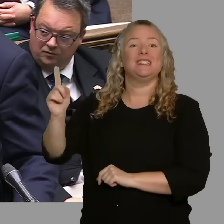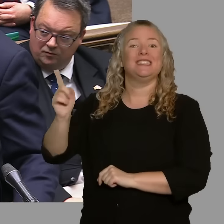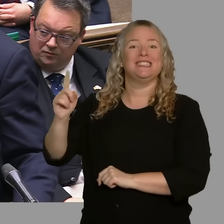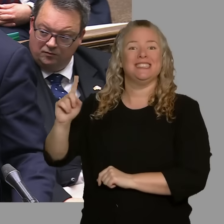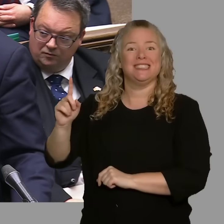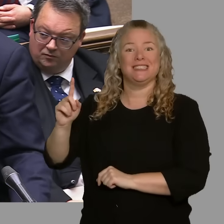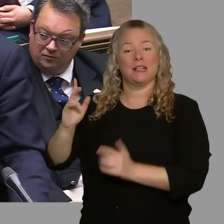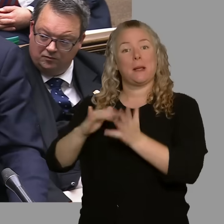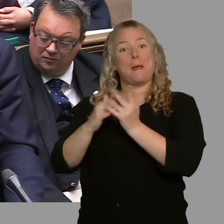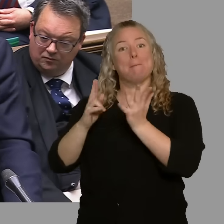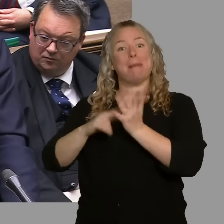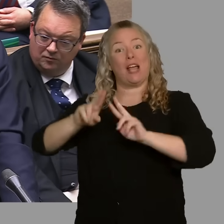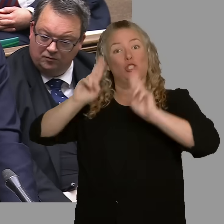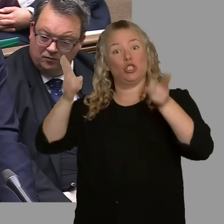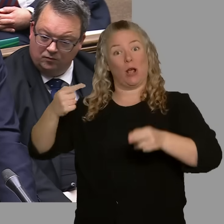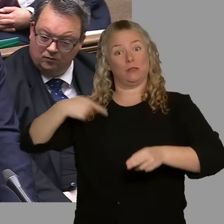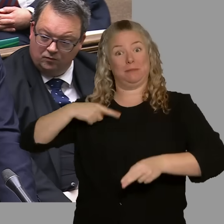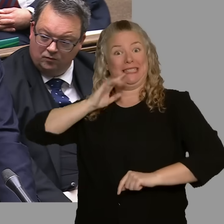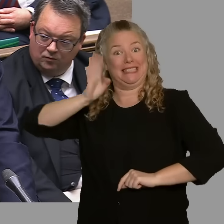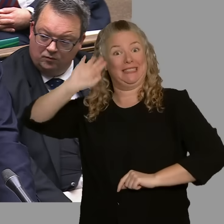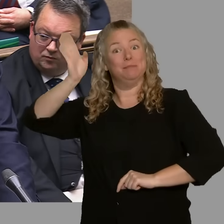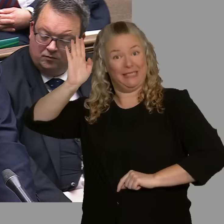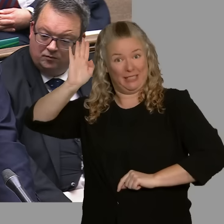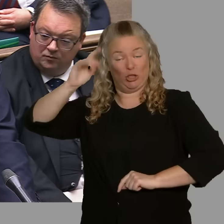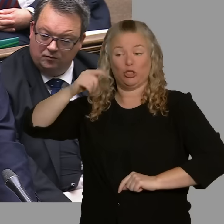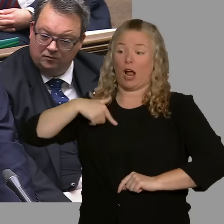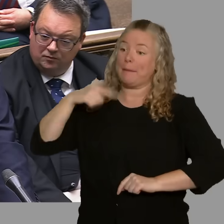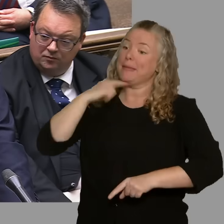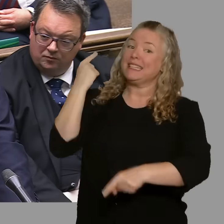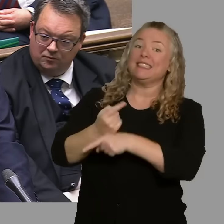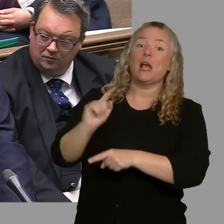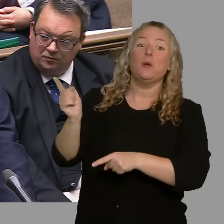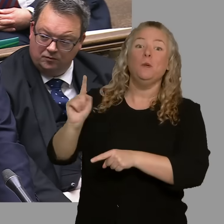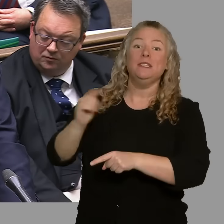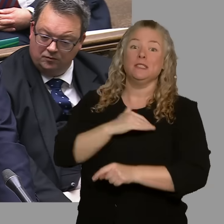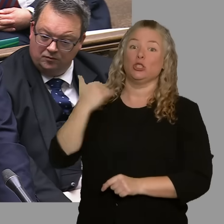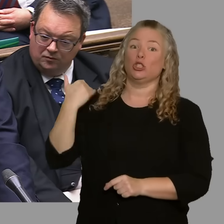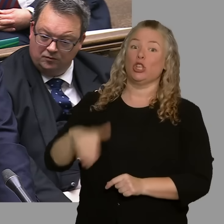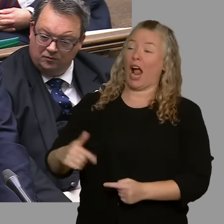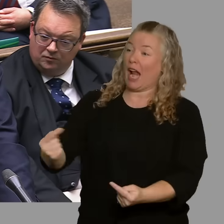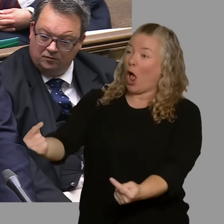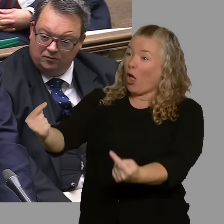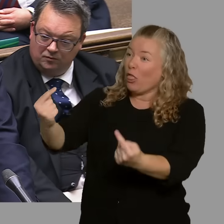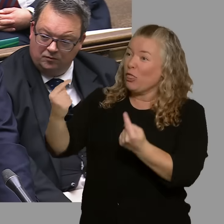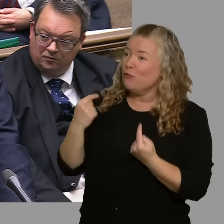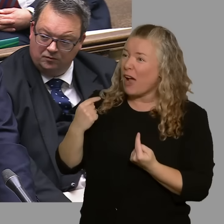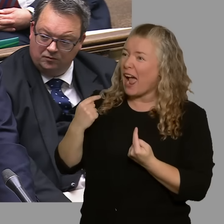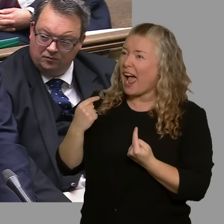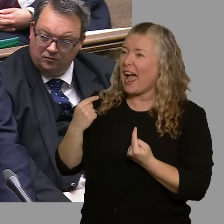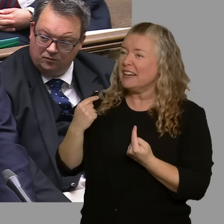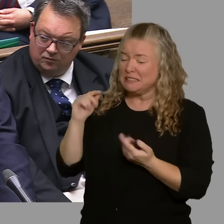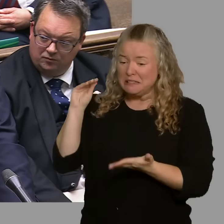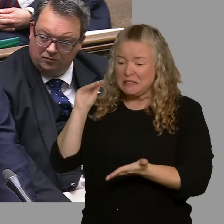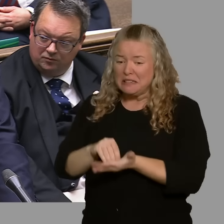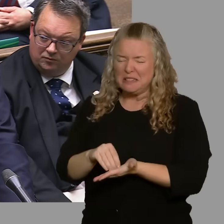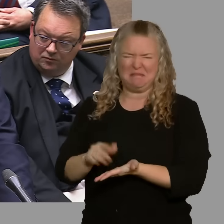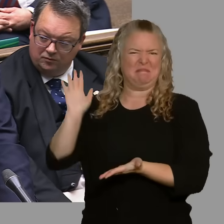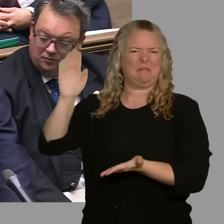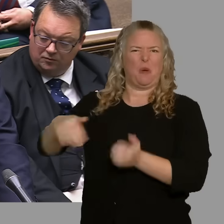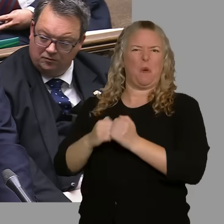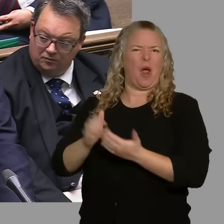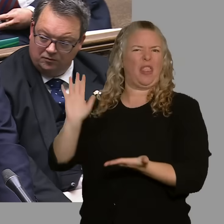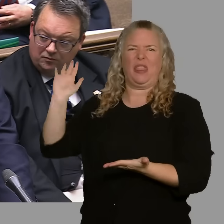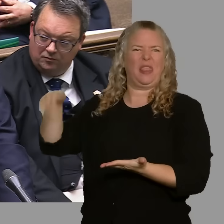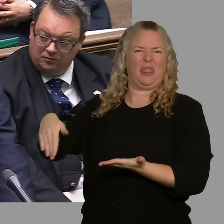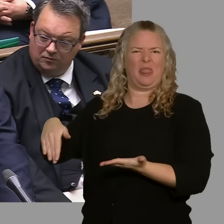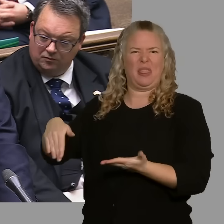impractical, and most importantly, unwise. The quote was that describing China as one word, or